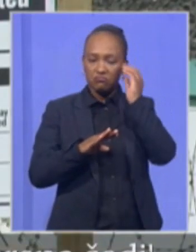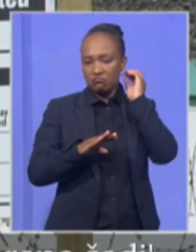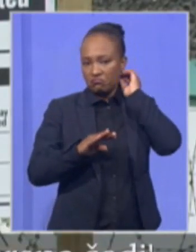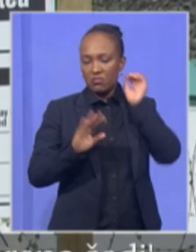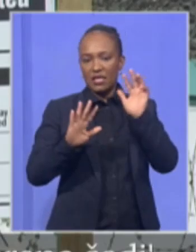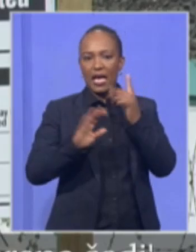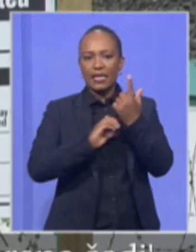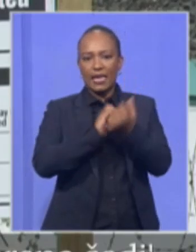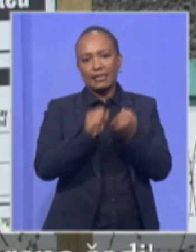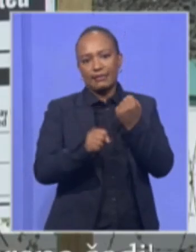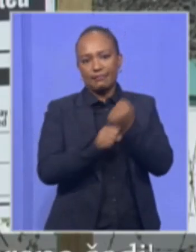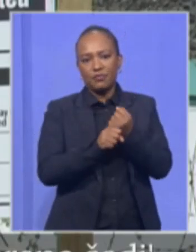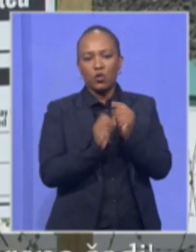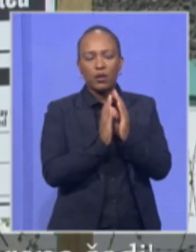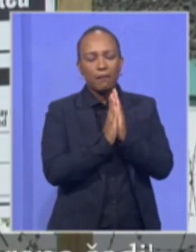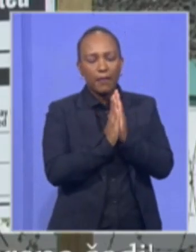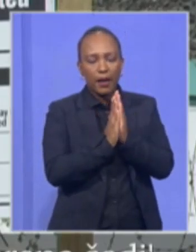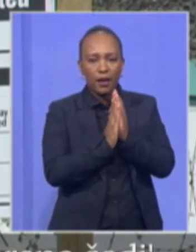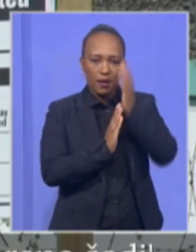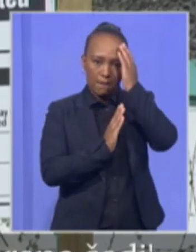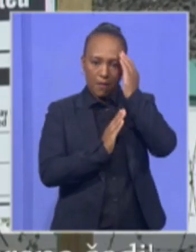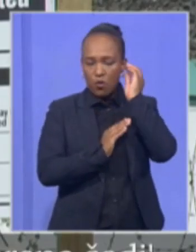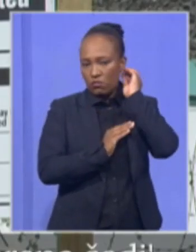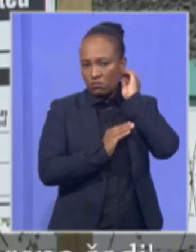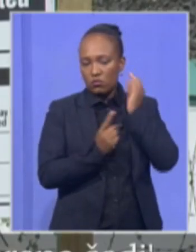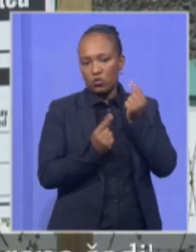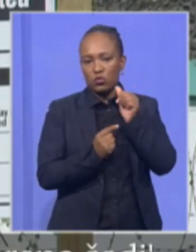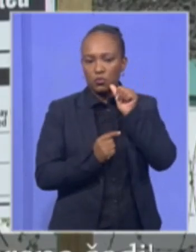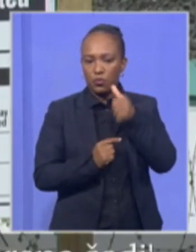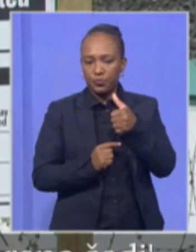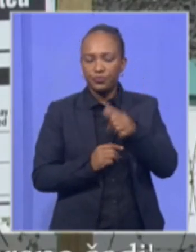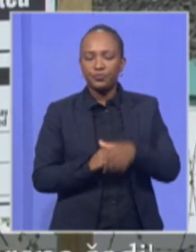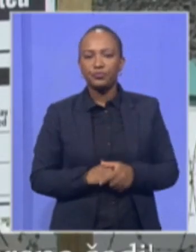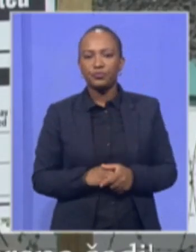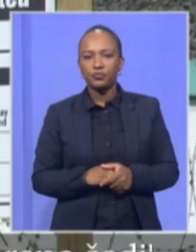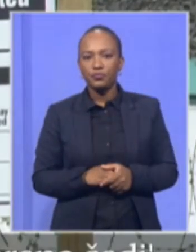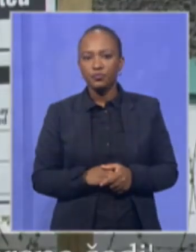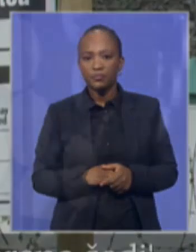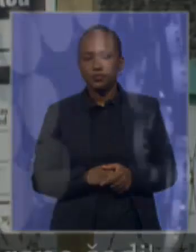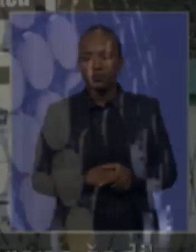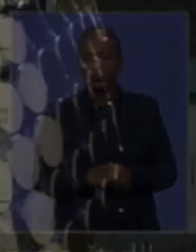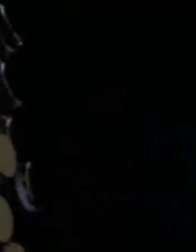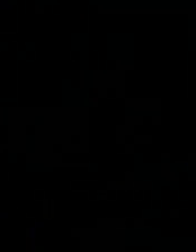sa le boramoepo bao ba šarelwa kampeng ya lefase.